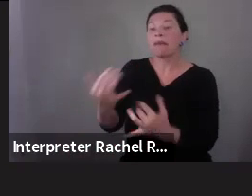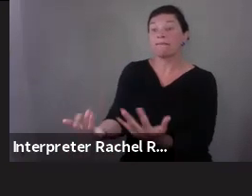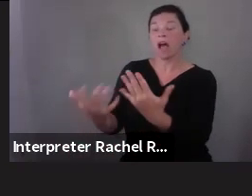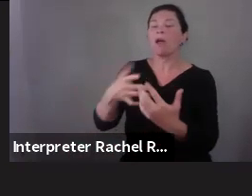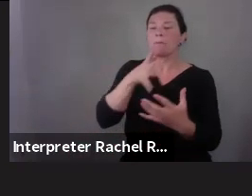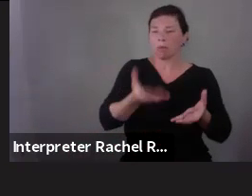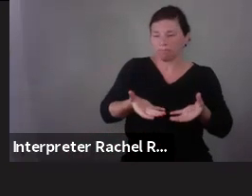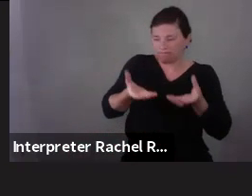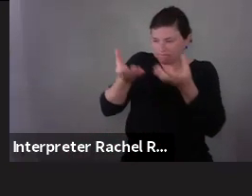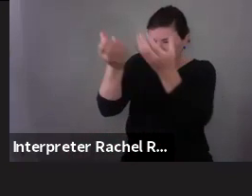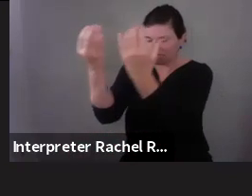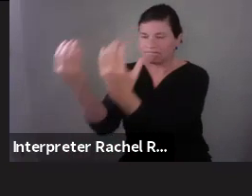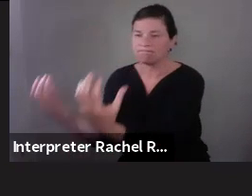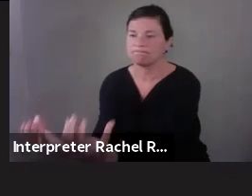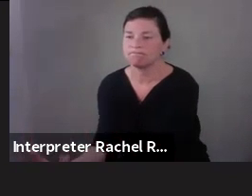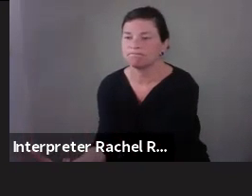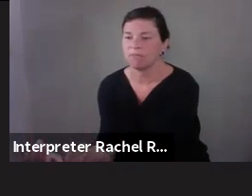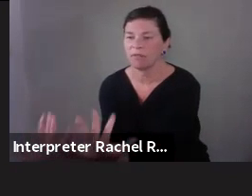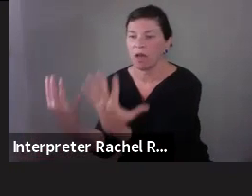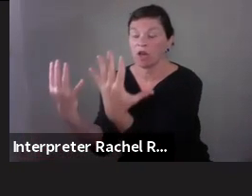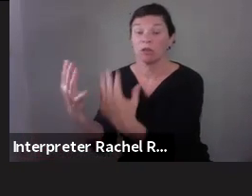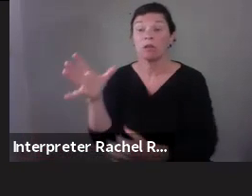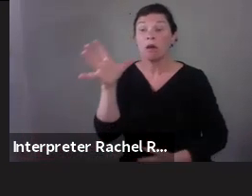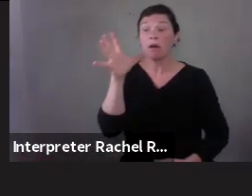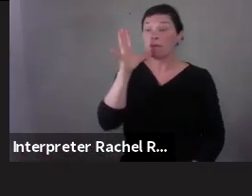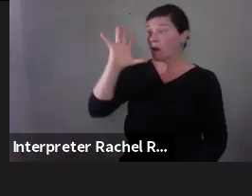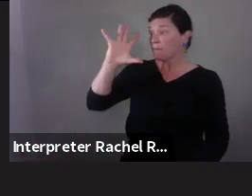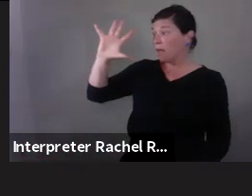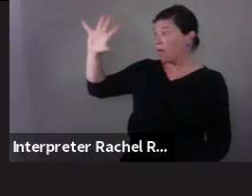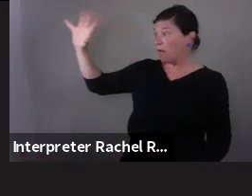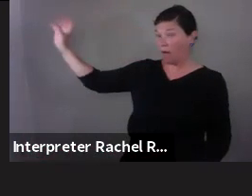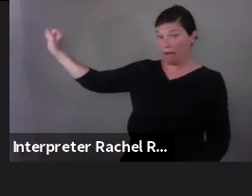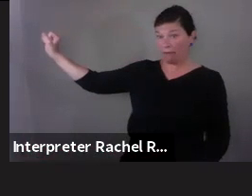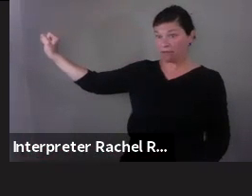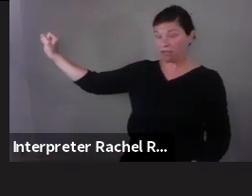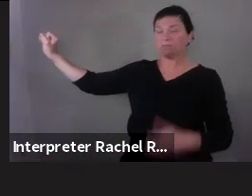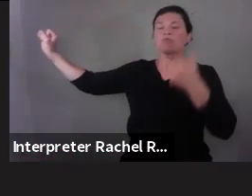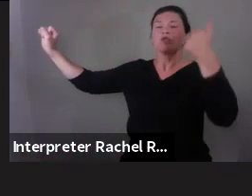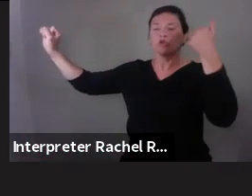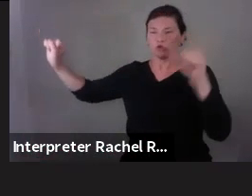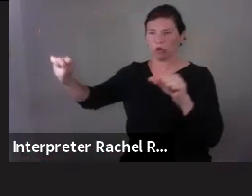She took off and ran to the creek and tried to drown herself.